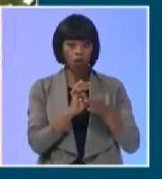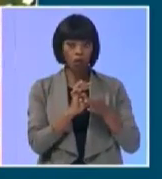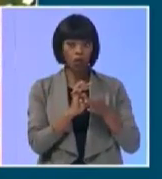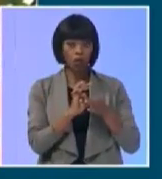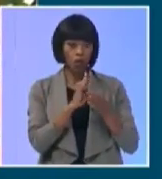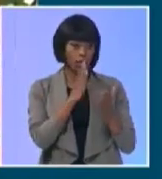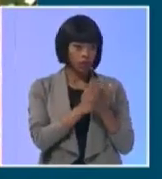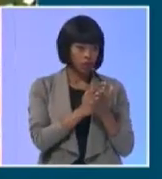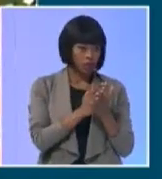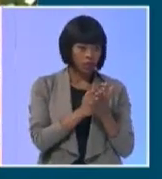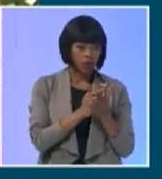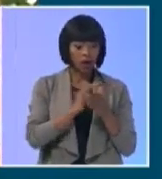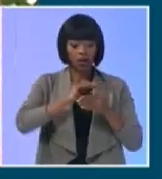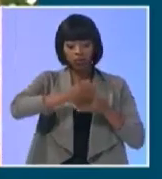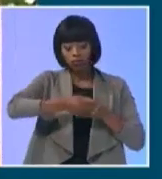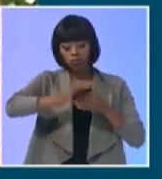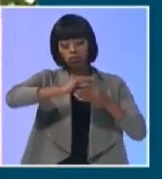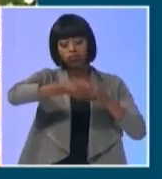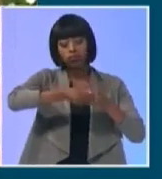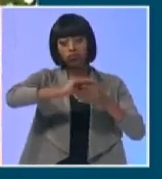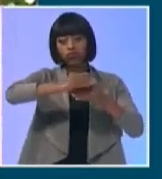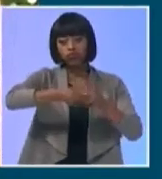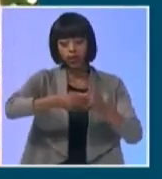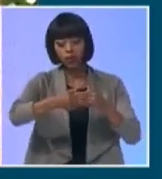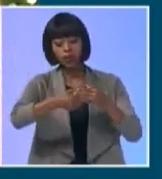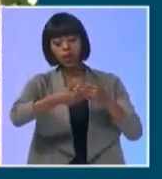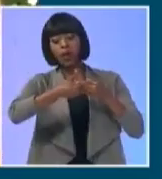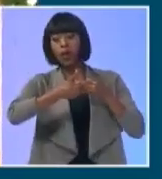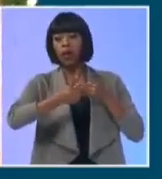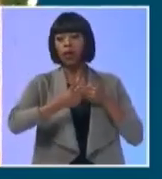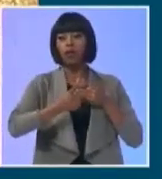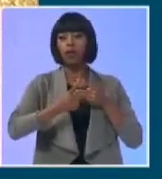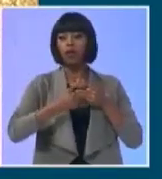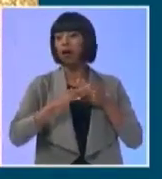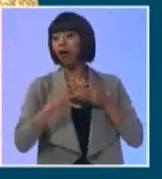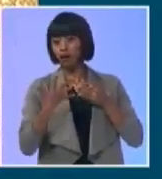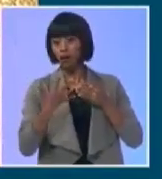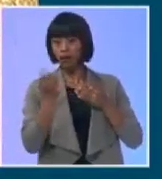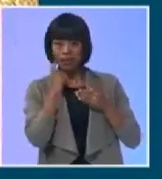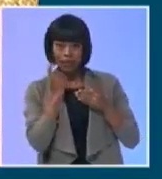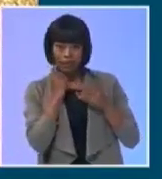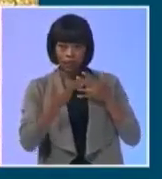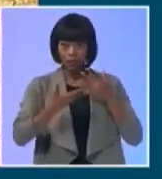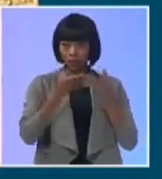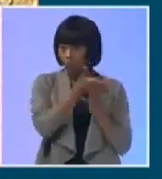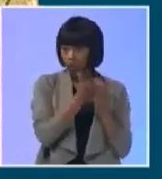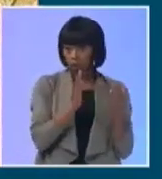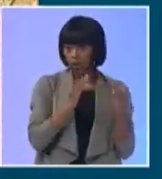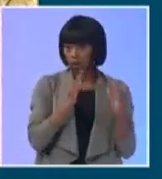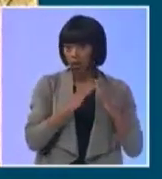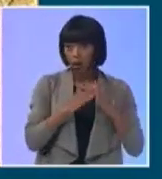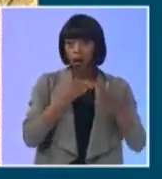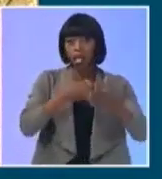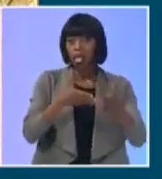look how many layers it would take someone to get or a suspect to get to them.